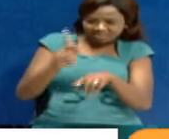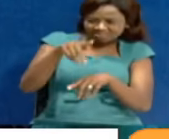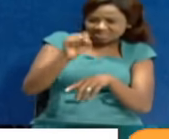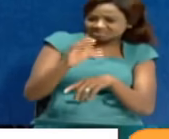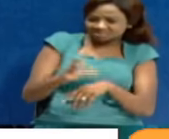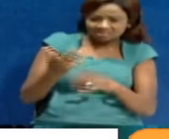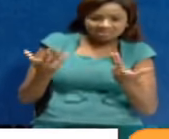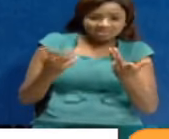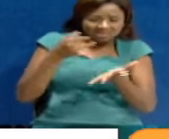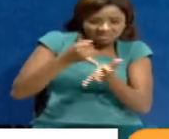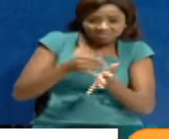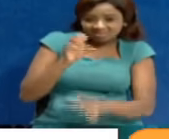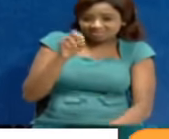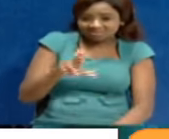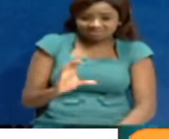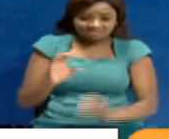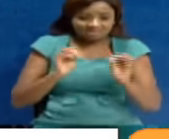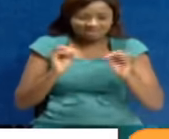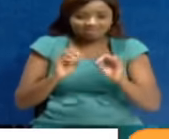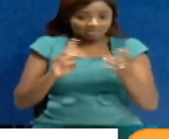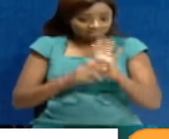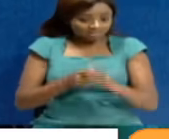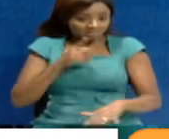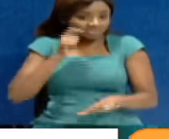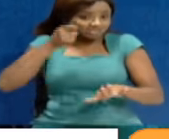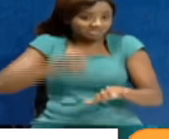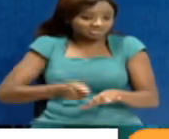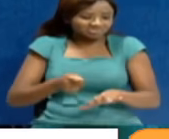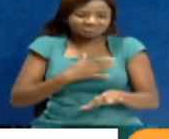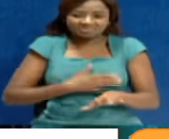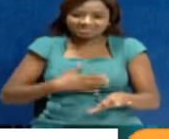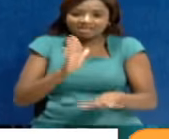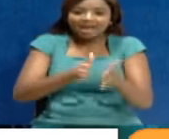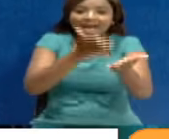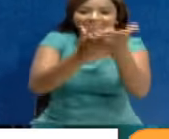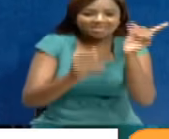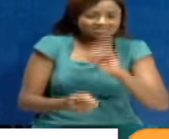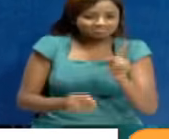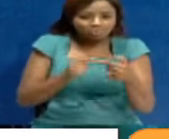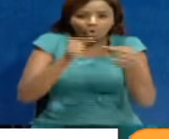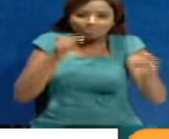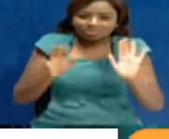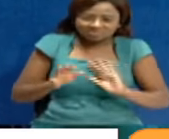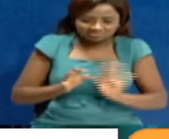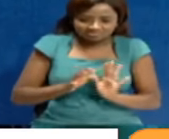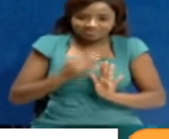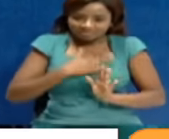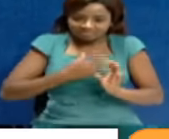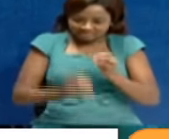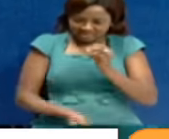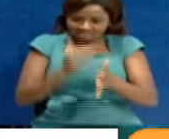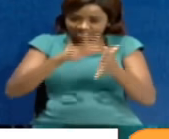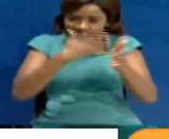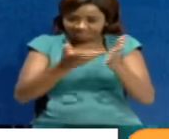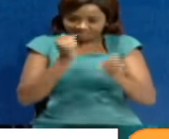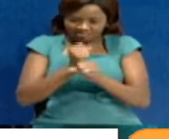may, can we then not appeal this judgment but have a framework that allows us to take corrective measures to